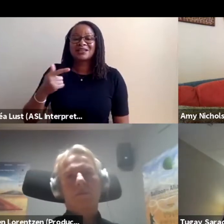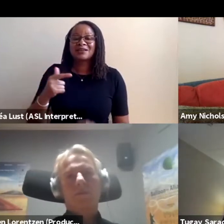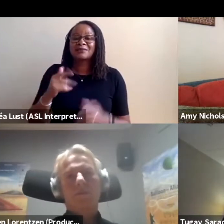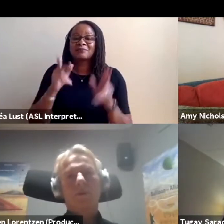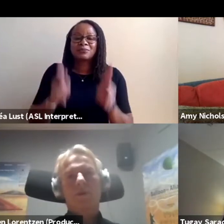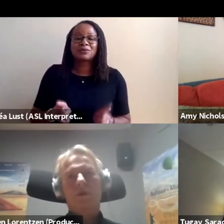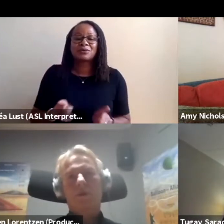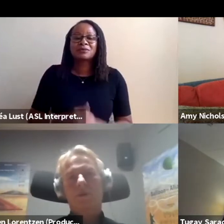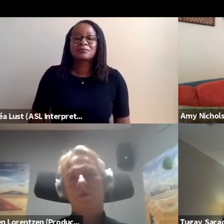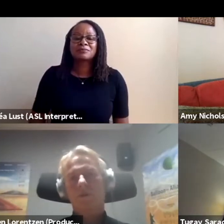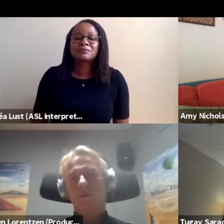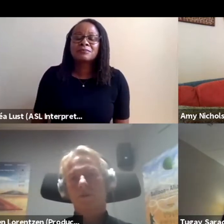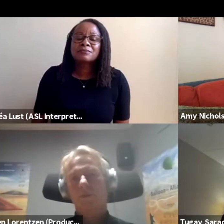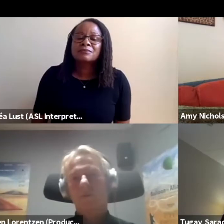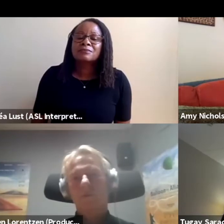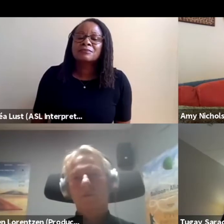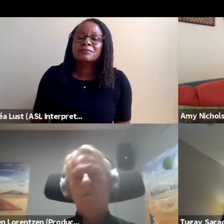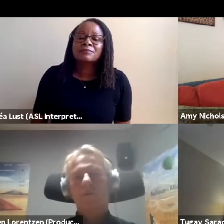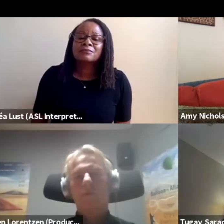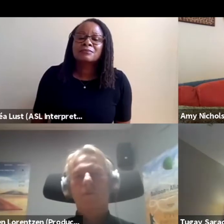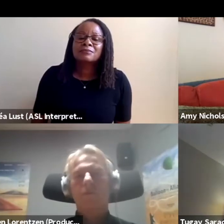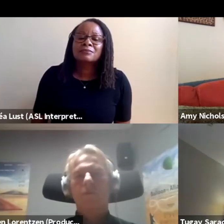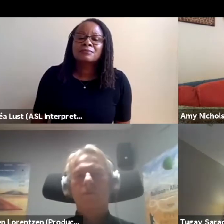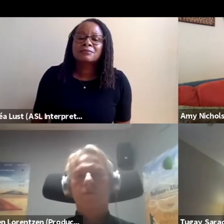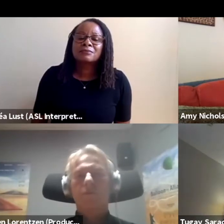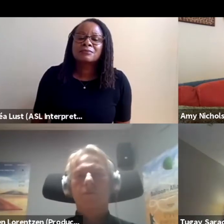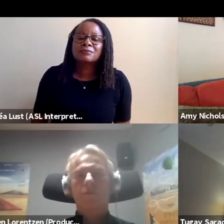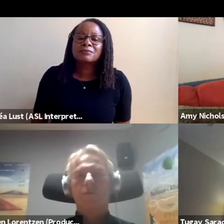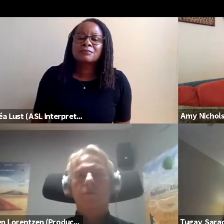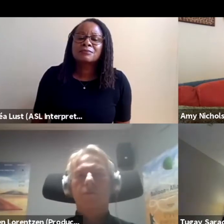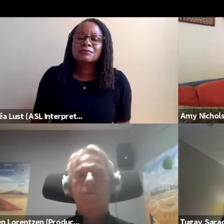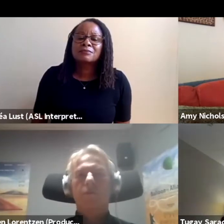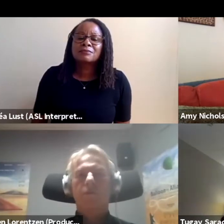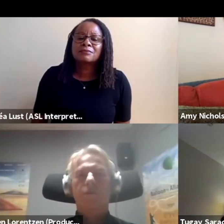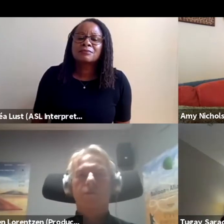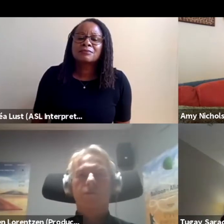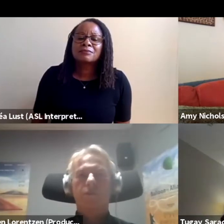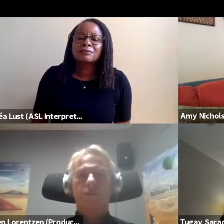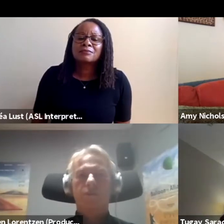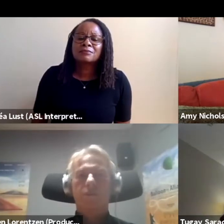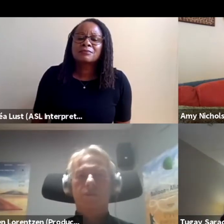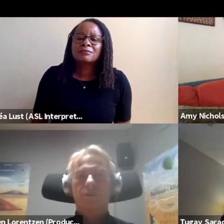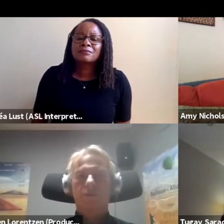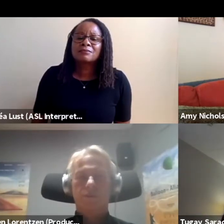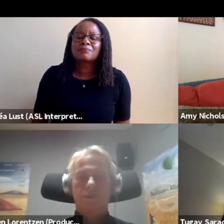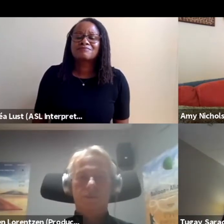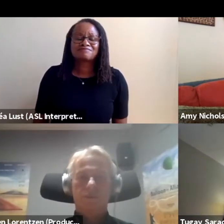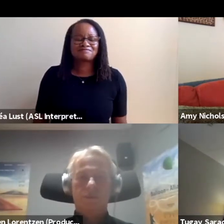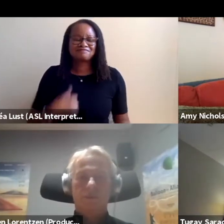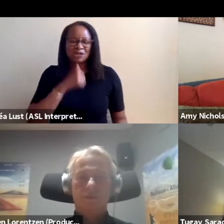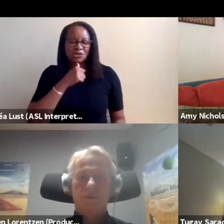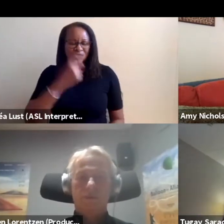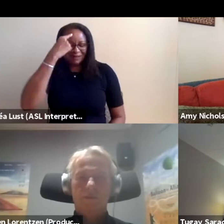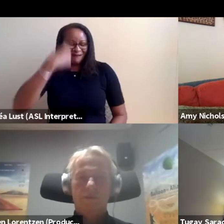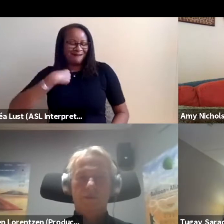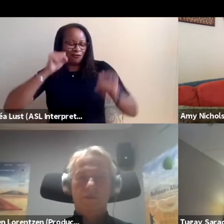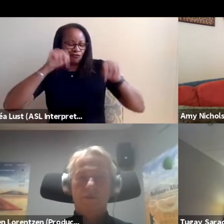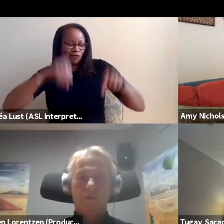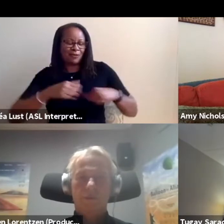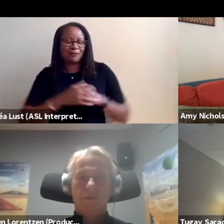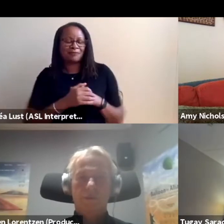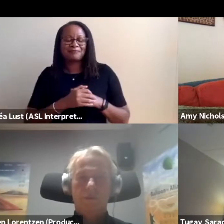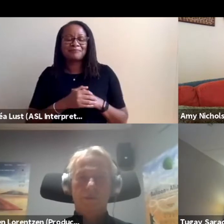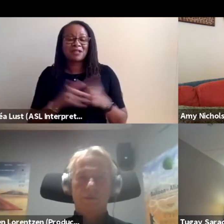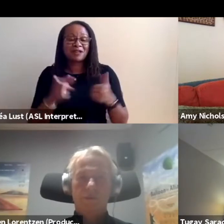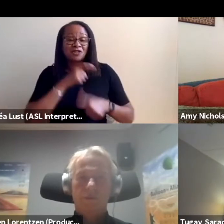Please. No, it was. I don't think I can remember the first